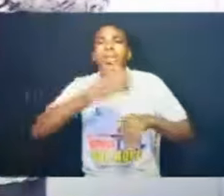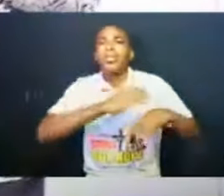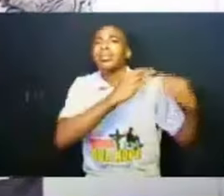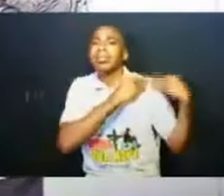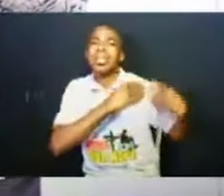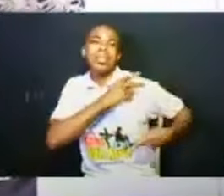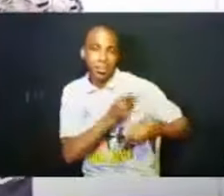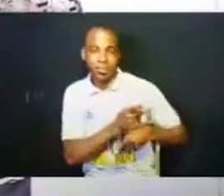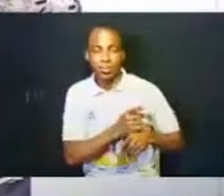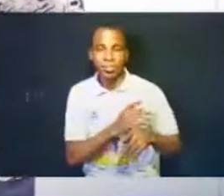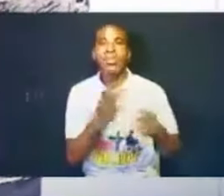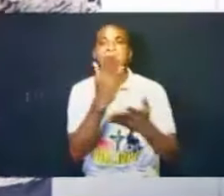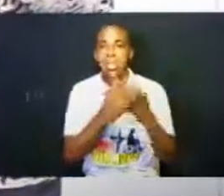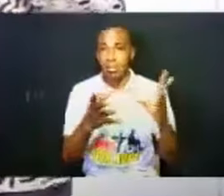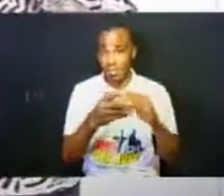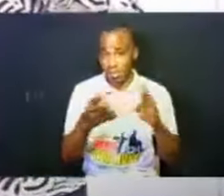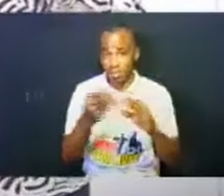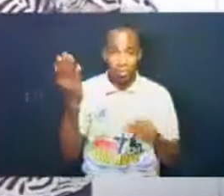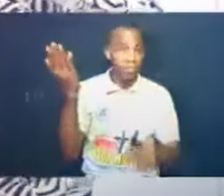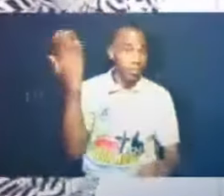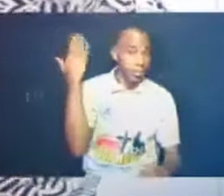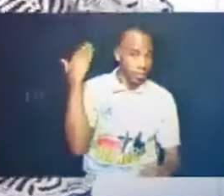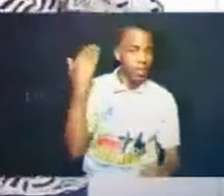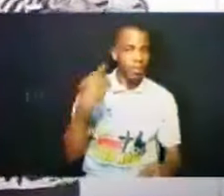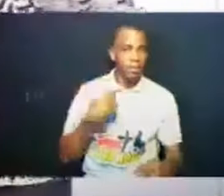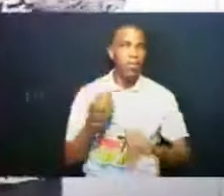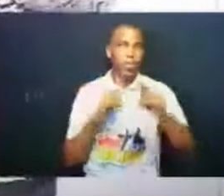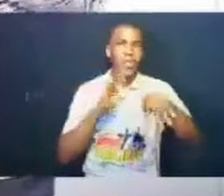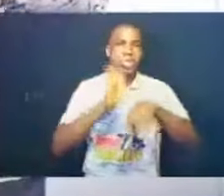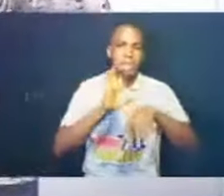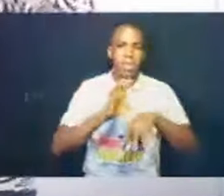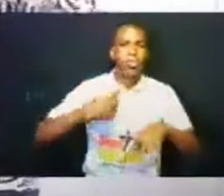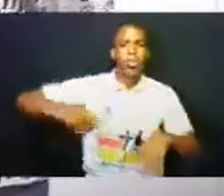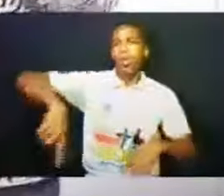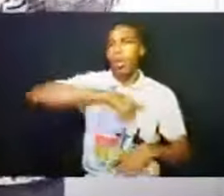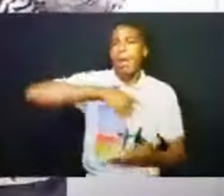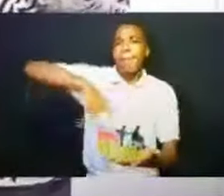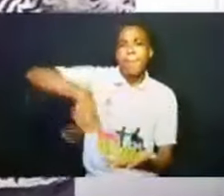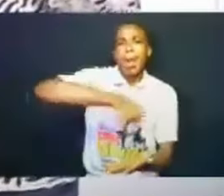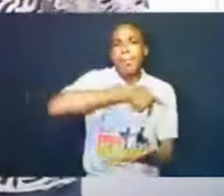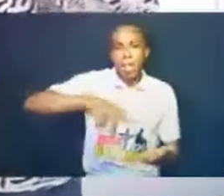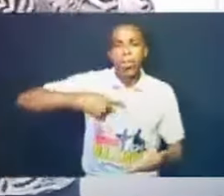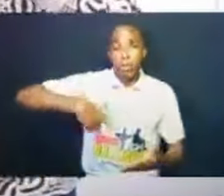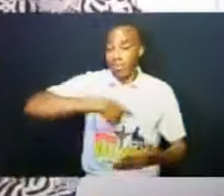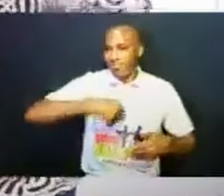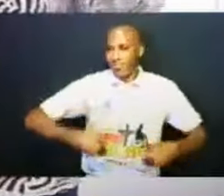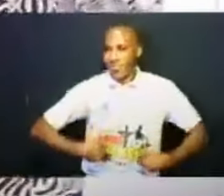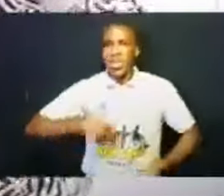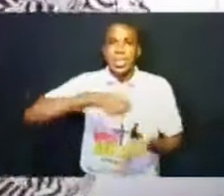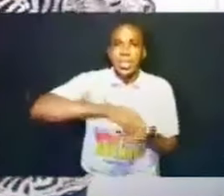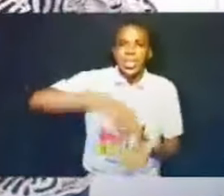many years ago. Yeah, we went to church. Yeah, sorry. We're all dancing. We're jumping as young